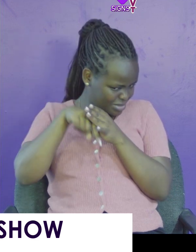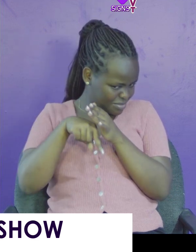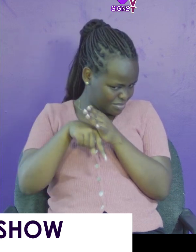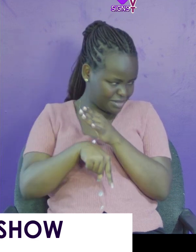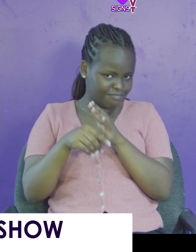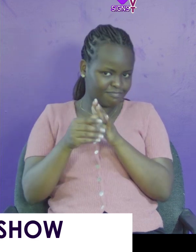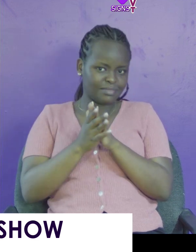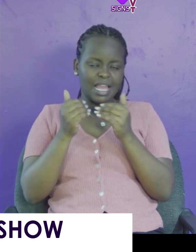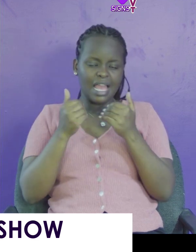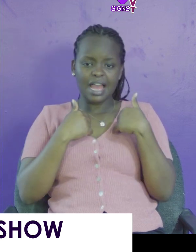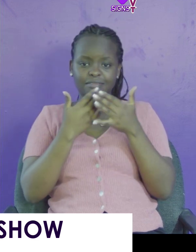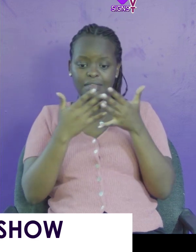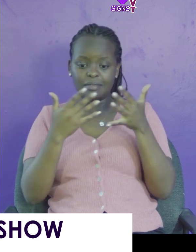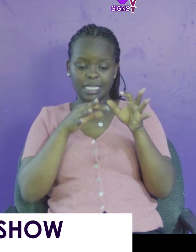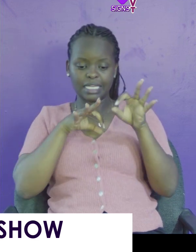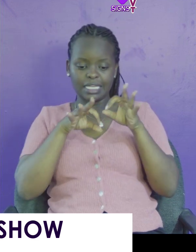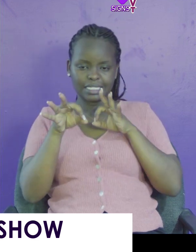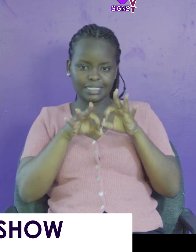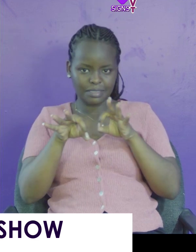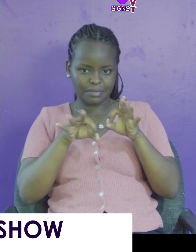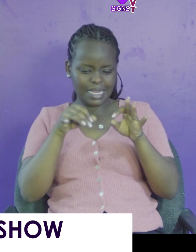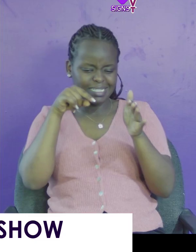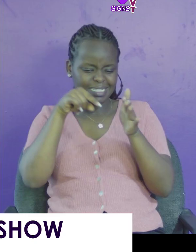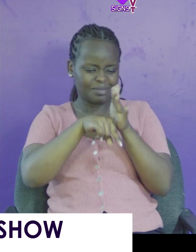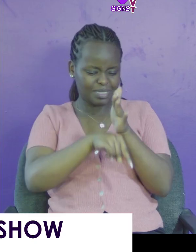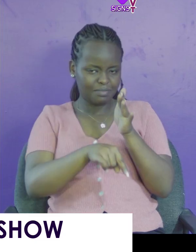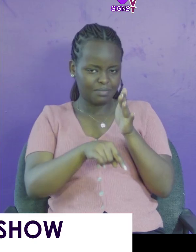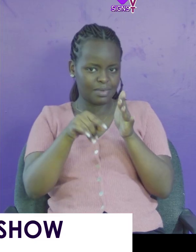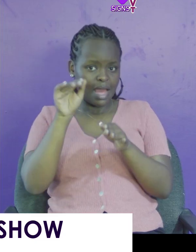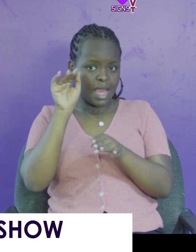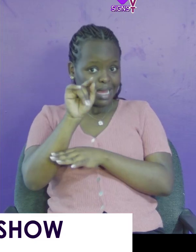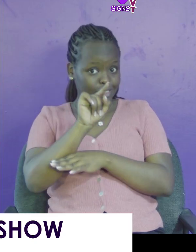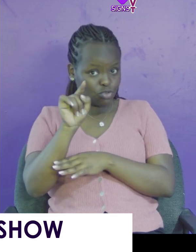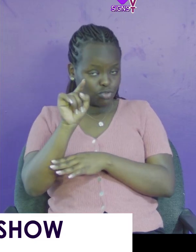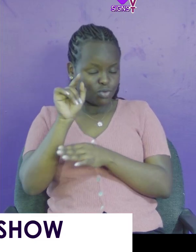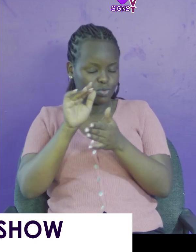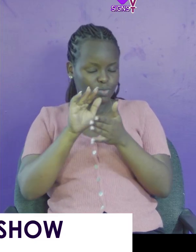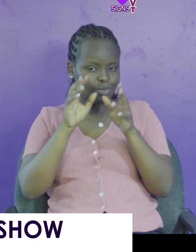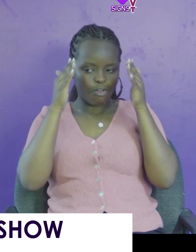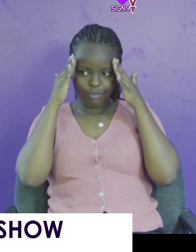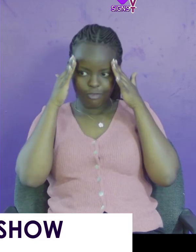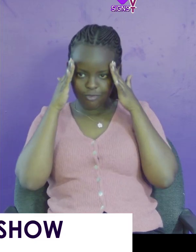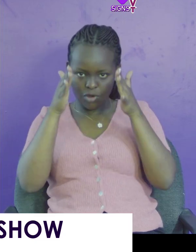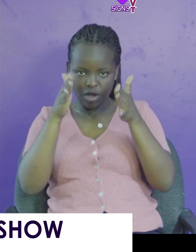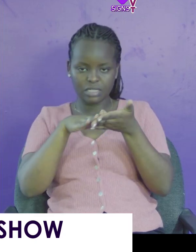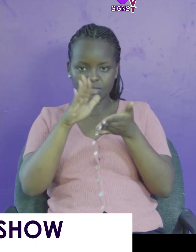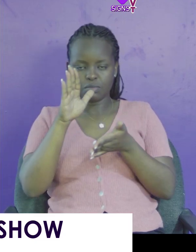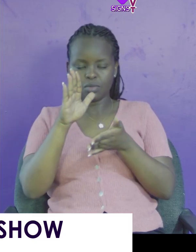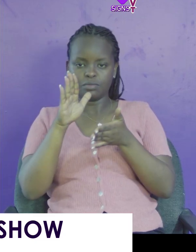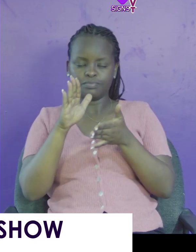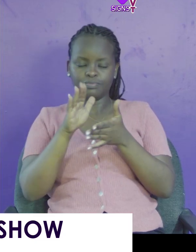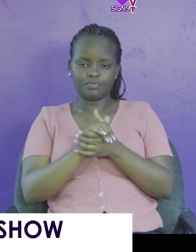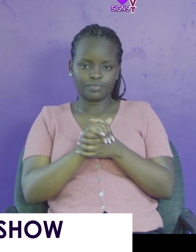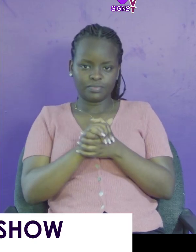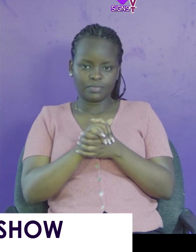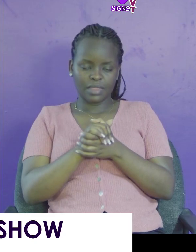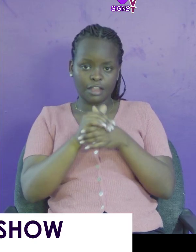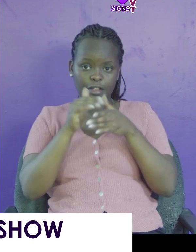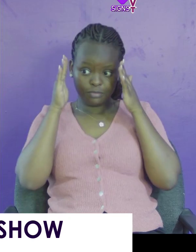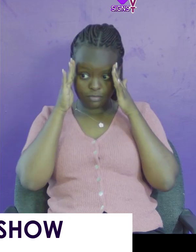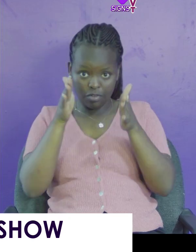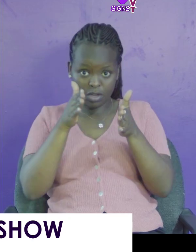sharing today that demands you to be more alert. Yeah? Just open your inner ears and give